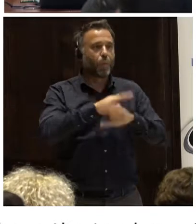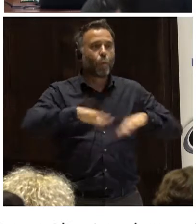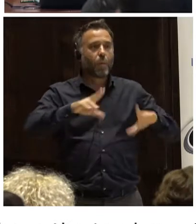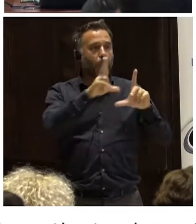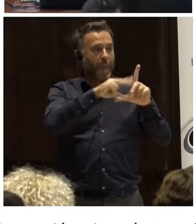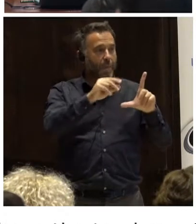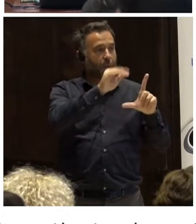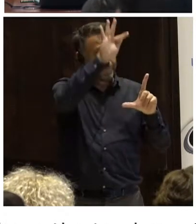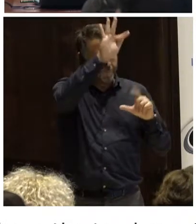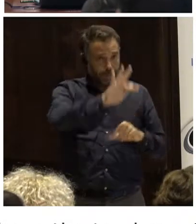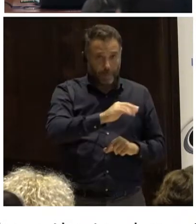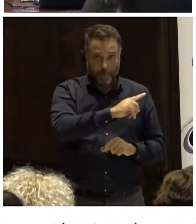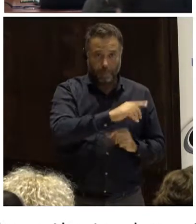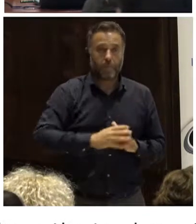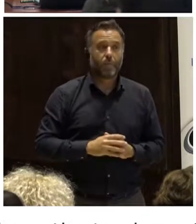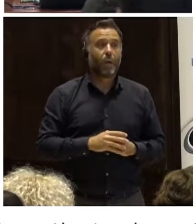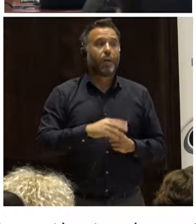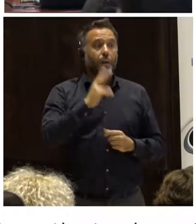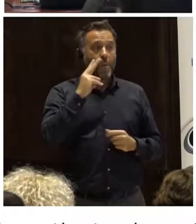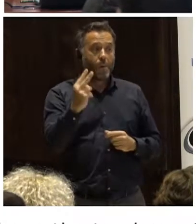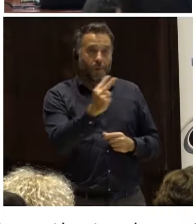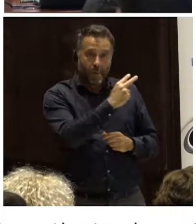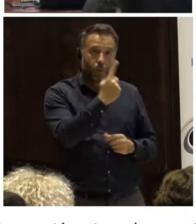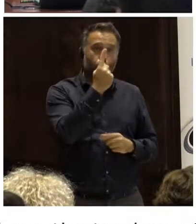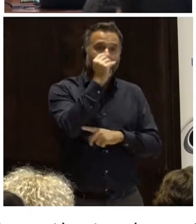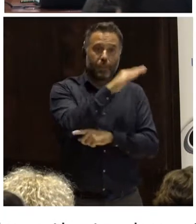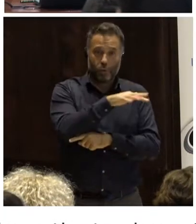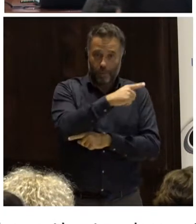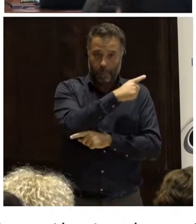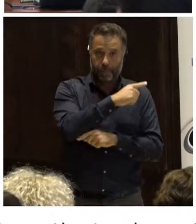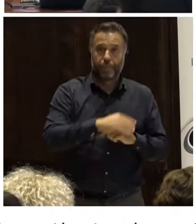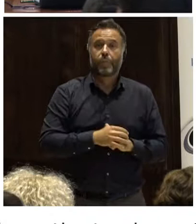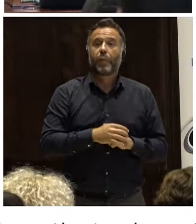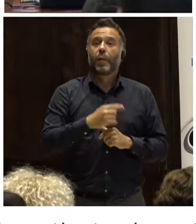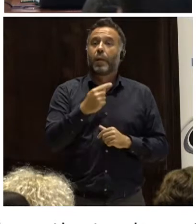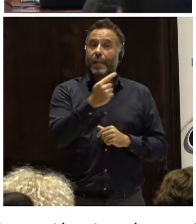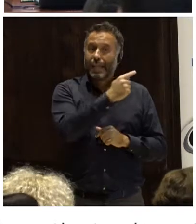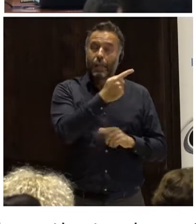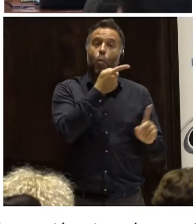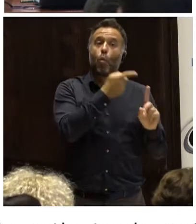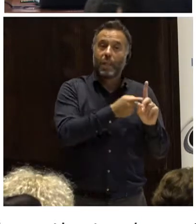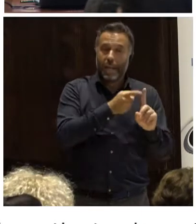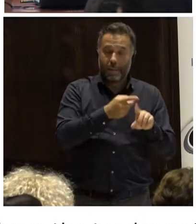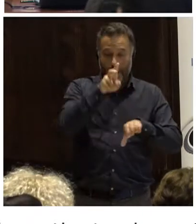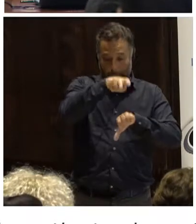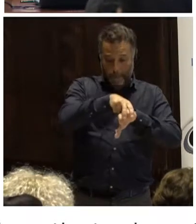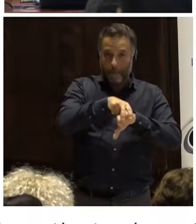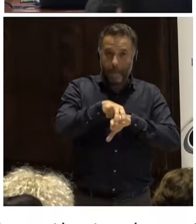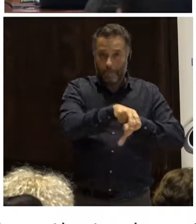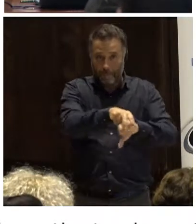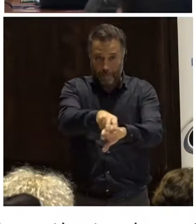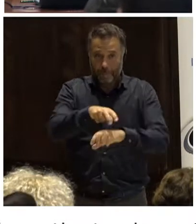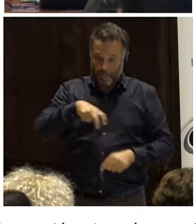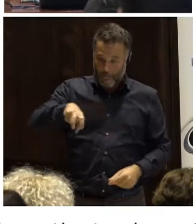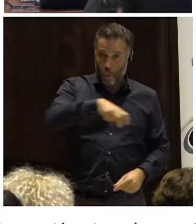a child using driving the vehicle with a scanning